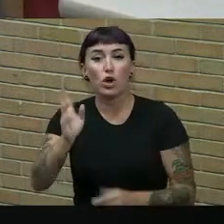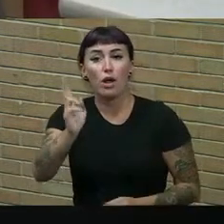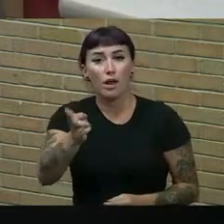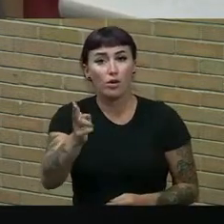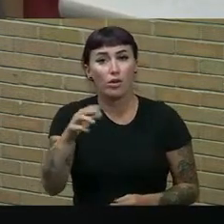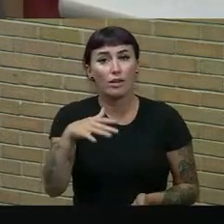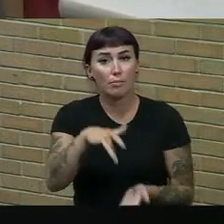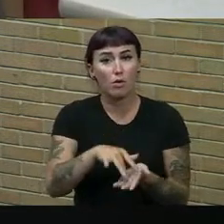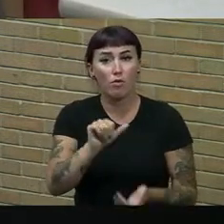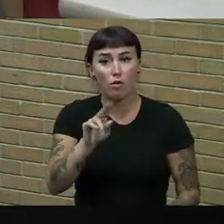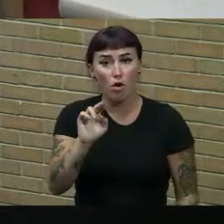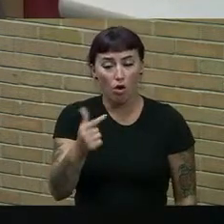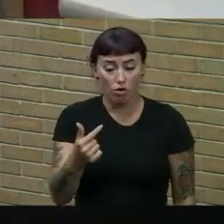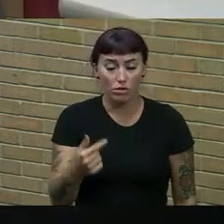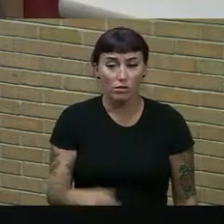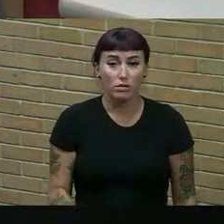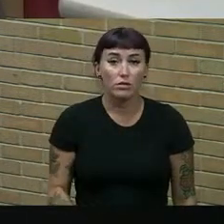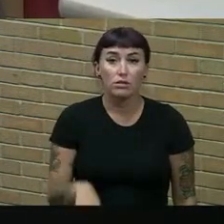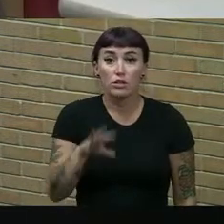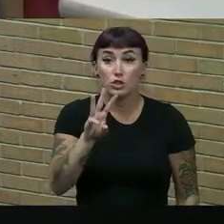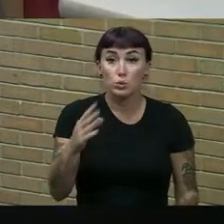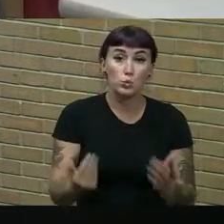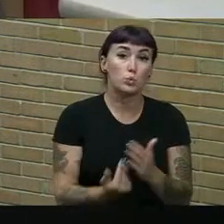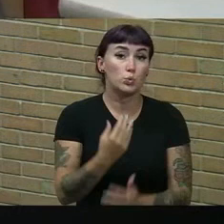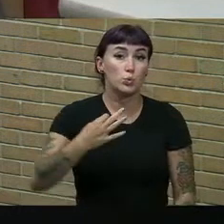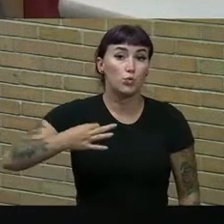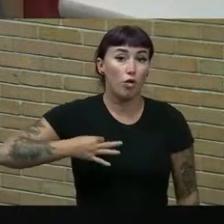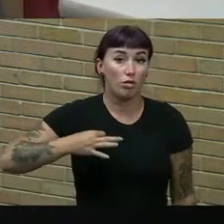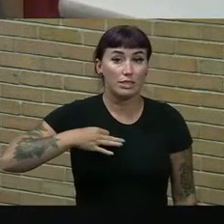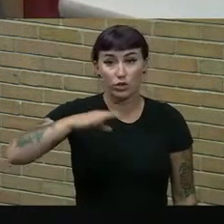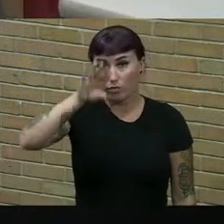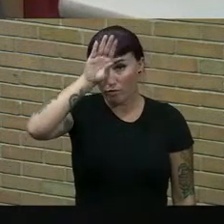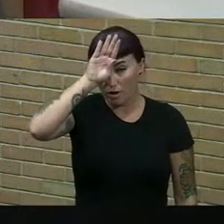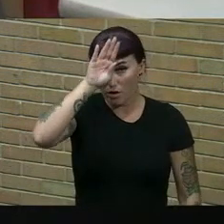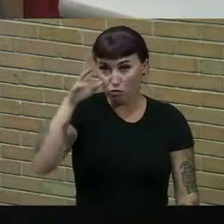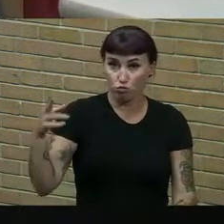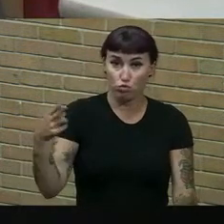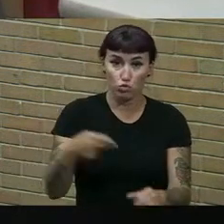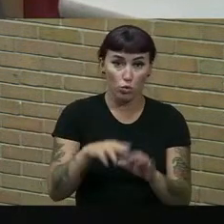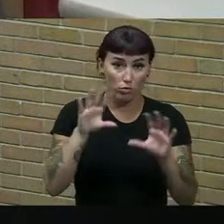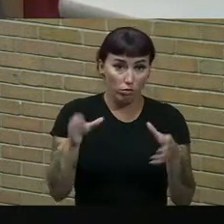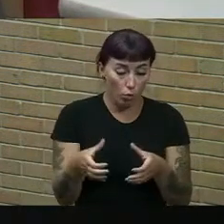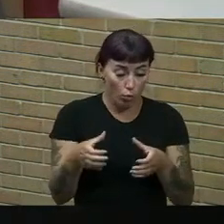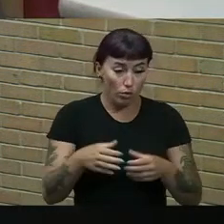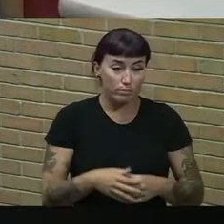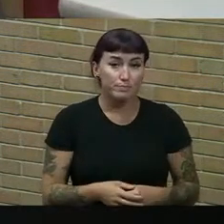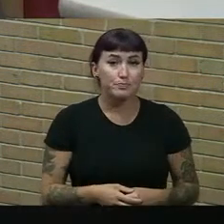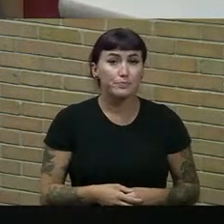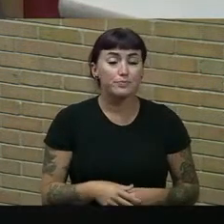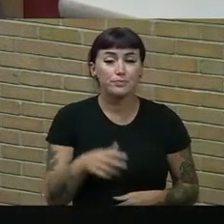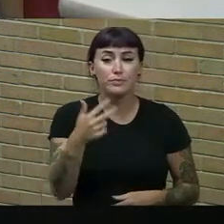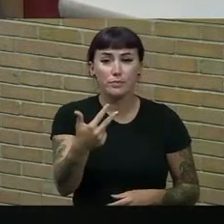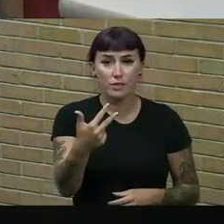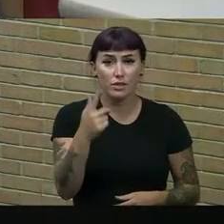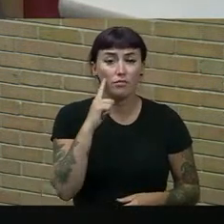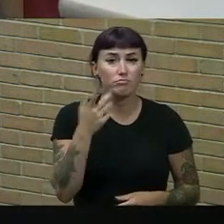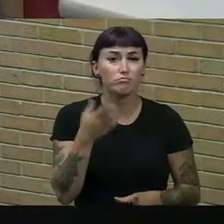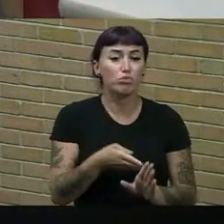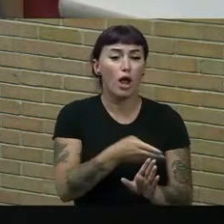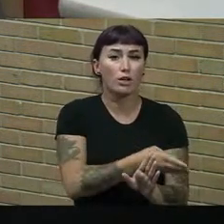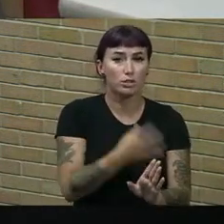in mid-August. They have 6 new volunteer firefighters joining the Corps, 3 of which have prior